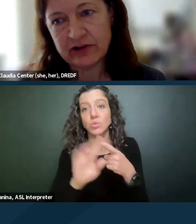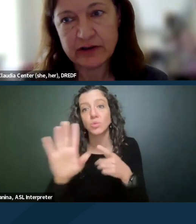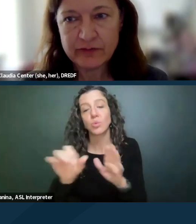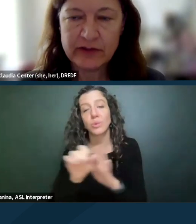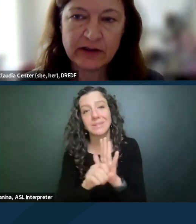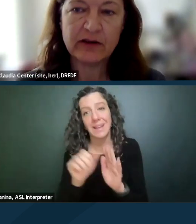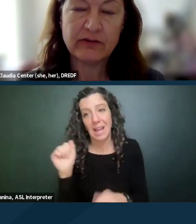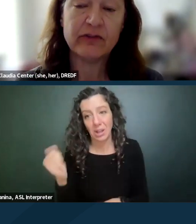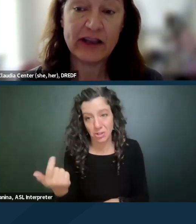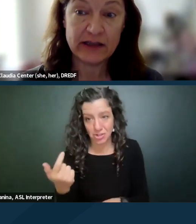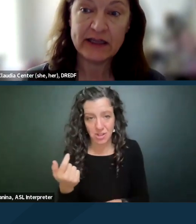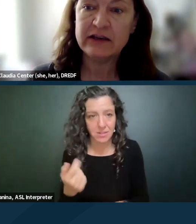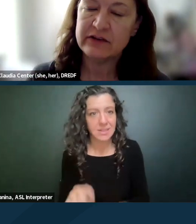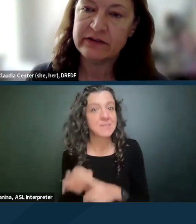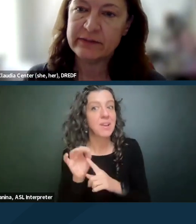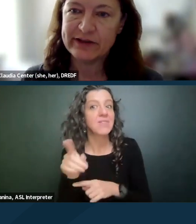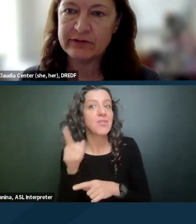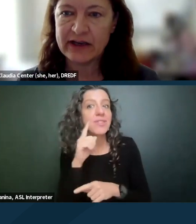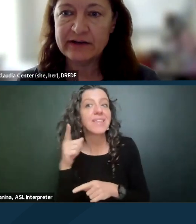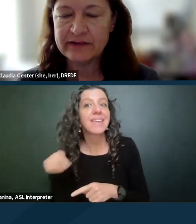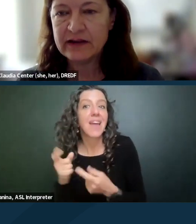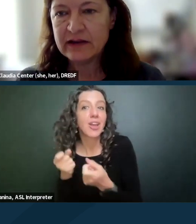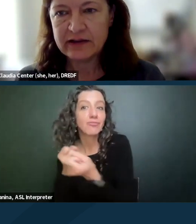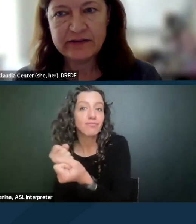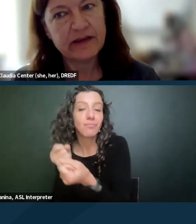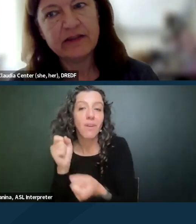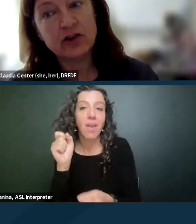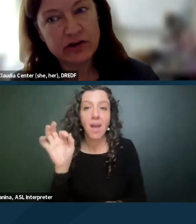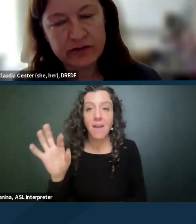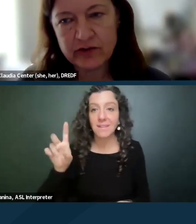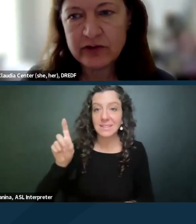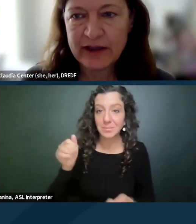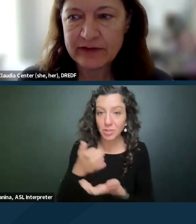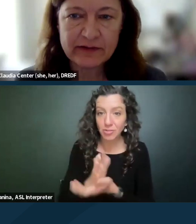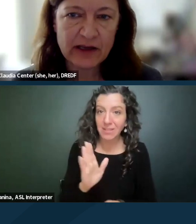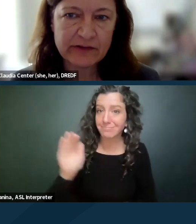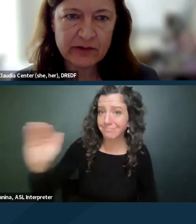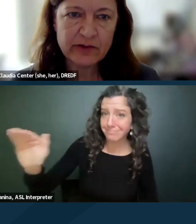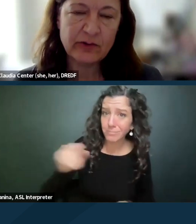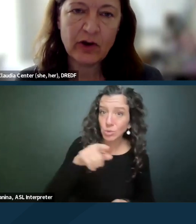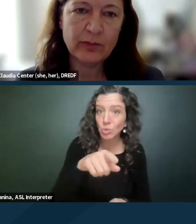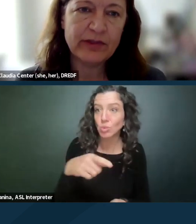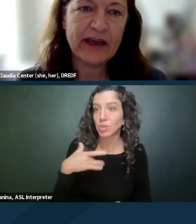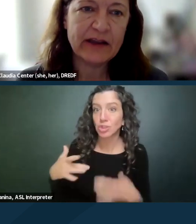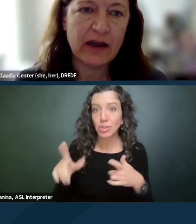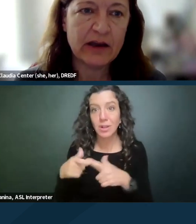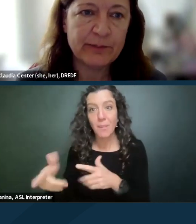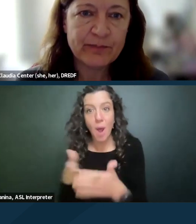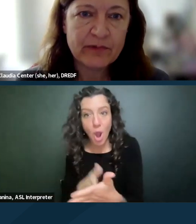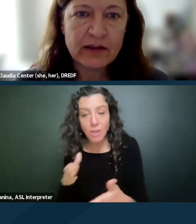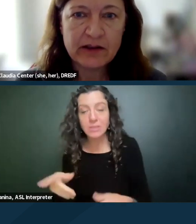AG, particularly if you think they're friendly to disability rights, and say that you're concerned about this lawsuit and you hope